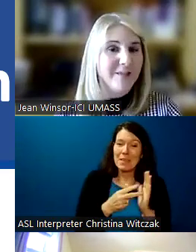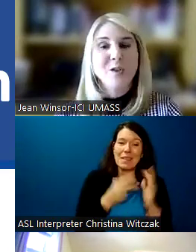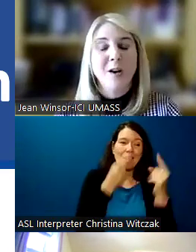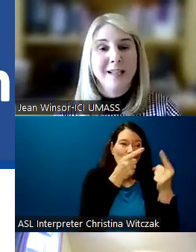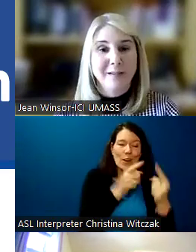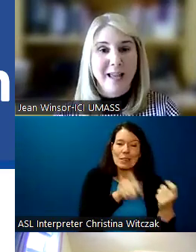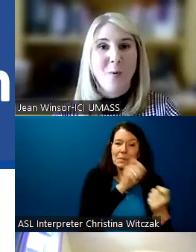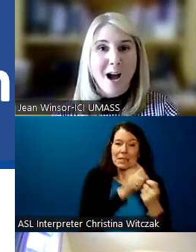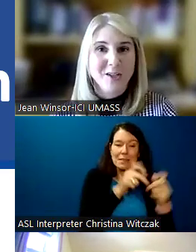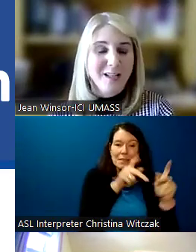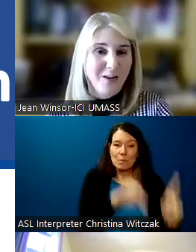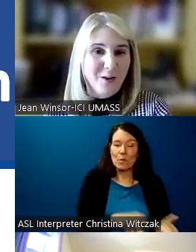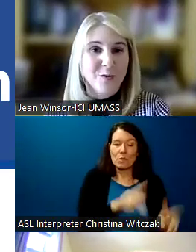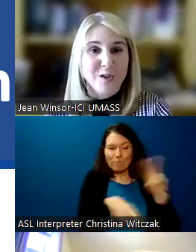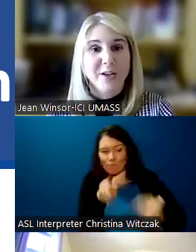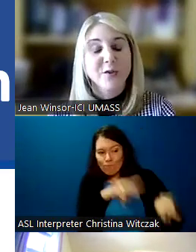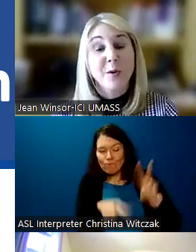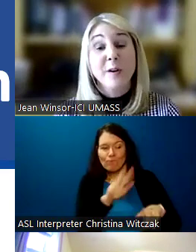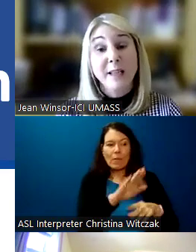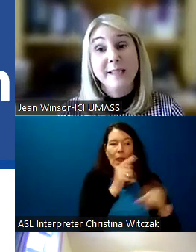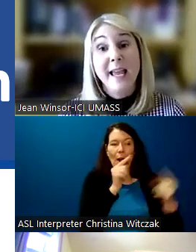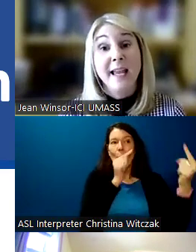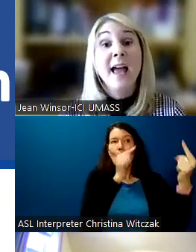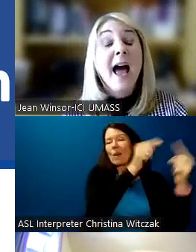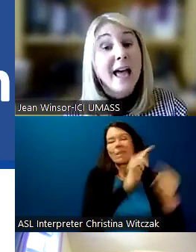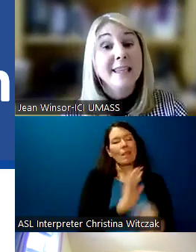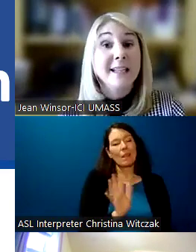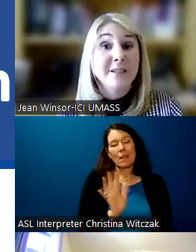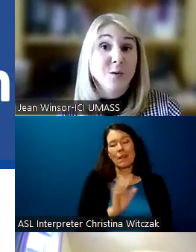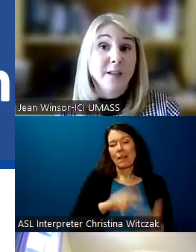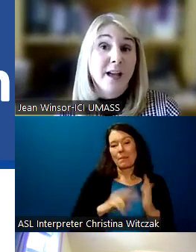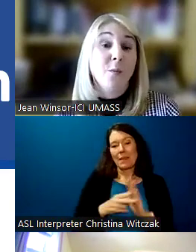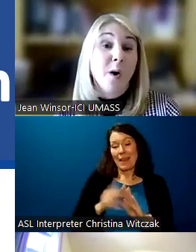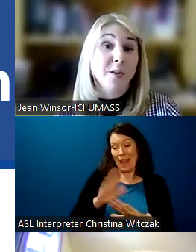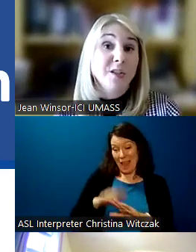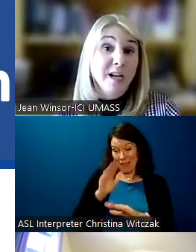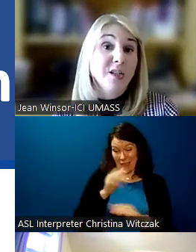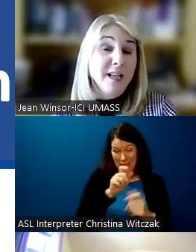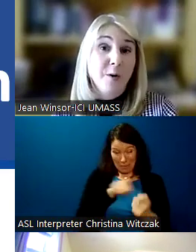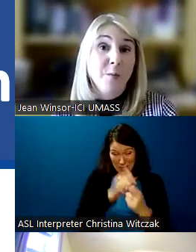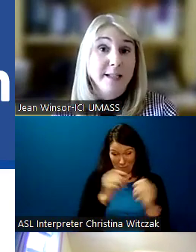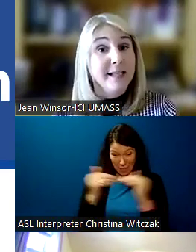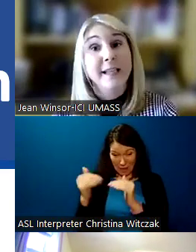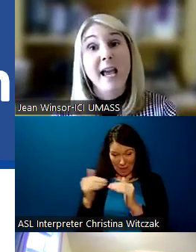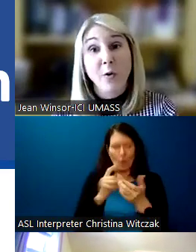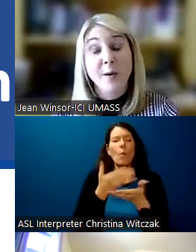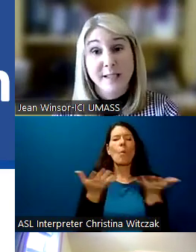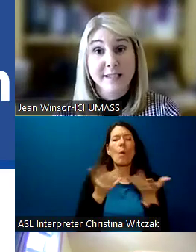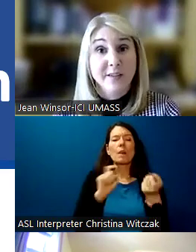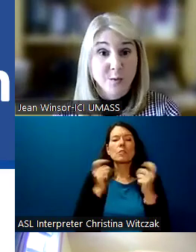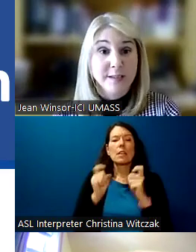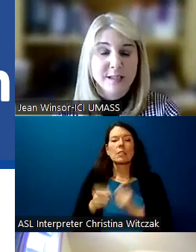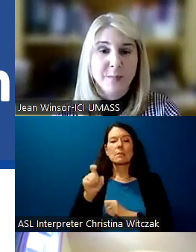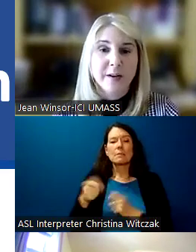an individual and like watching their trajectory, but really saying at the individual level, what are the changes that we want to see in the outcomes